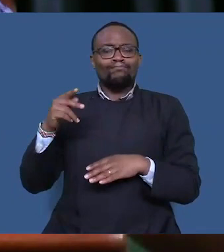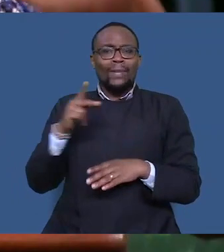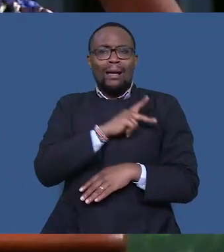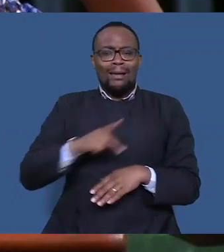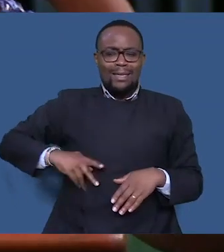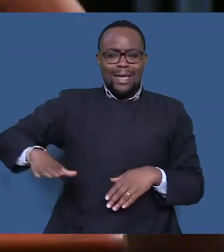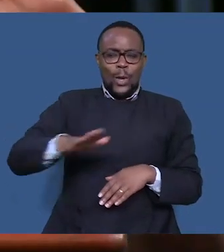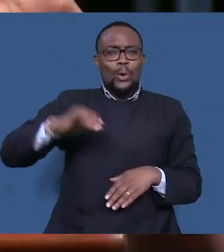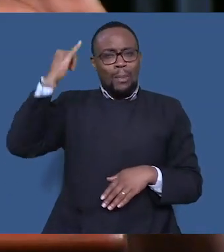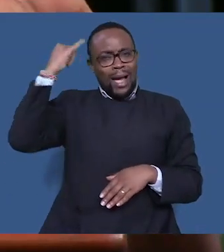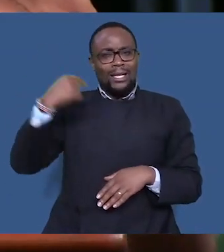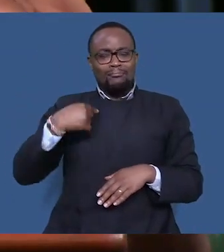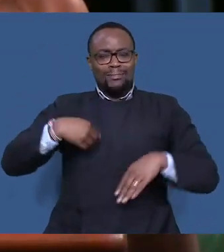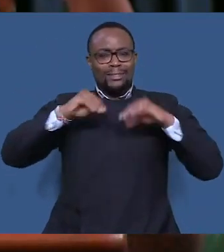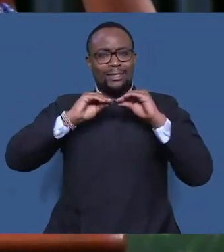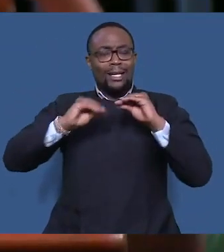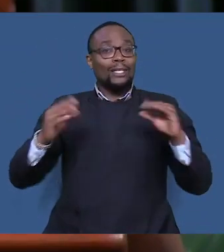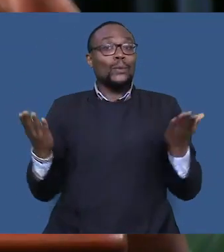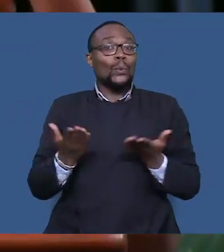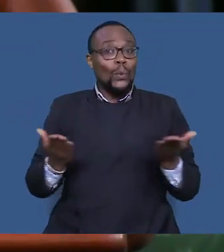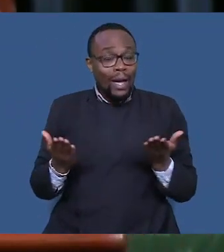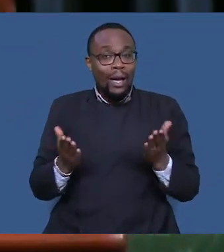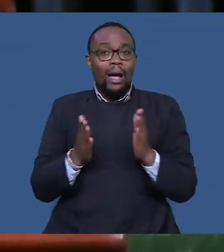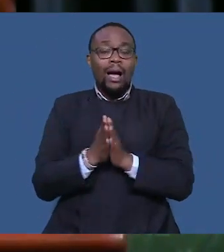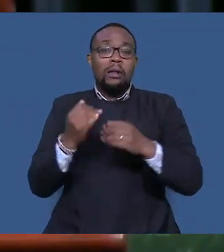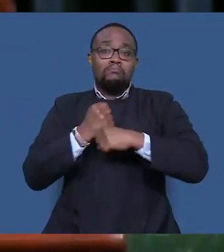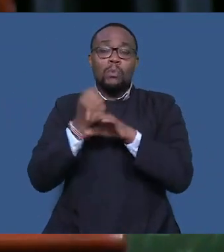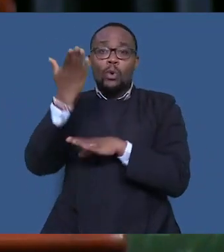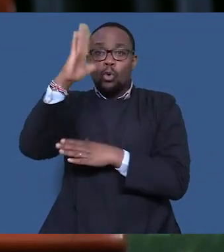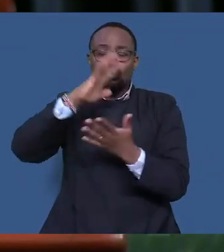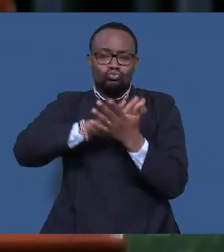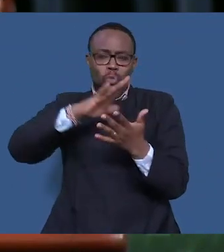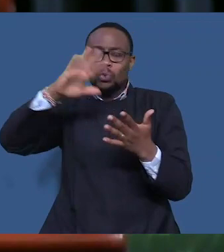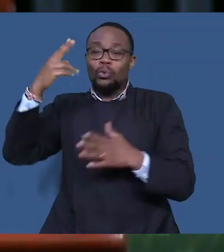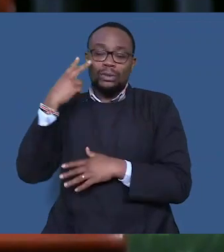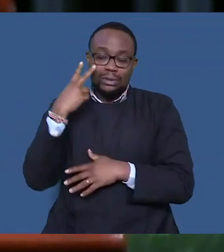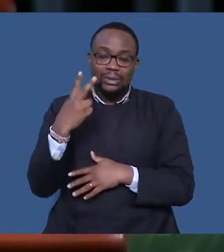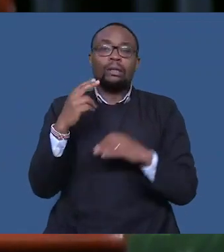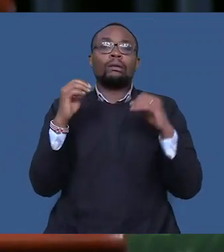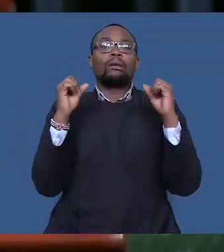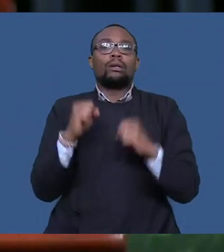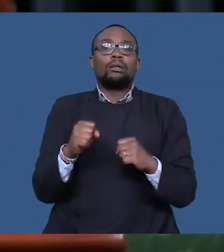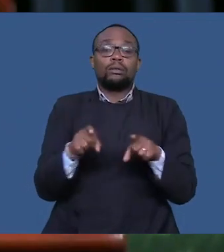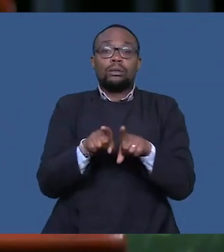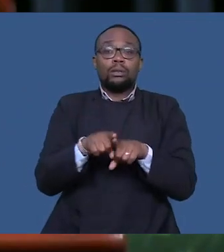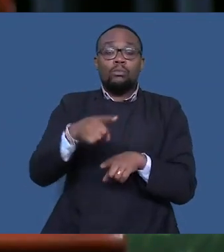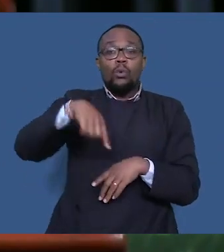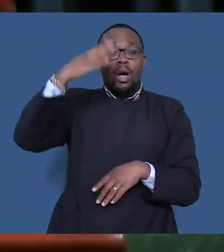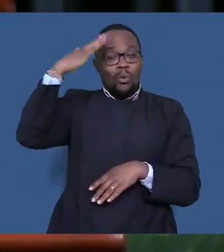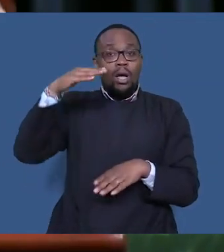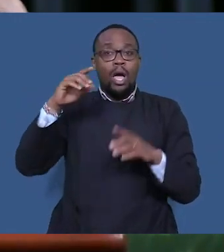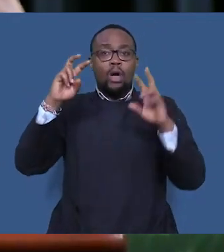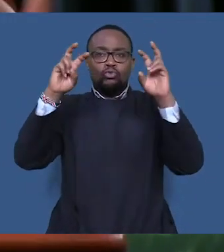and rise up to the top of these mountains and cause the glory of God to be seen? As we are aware, that our theme for this